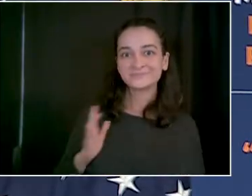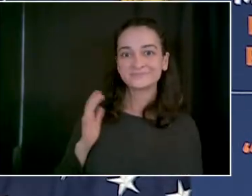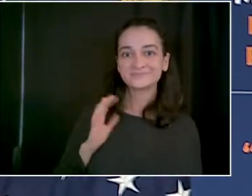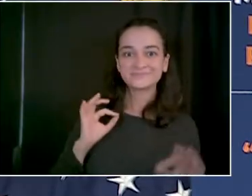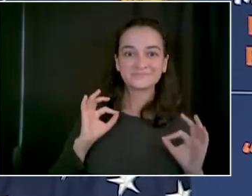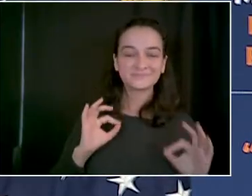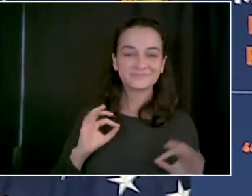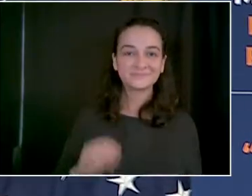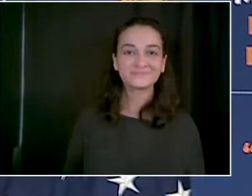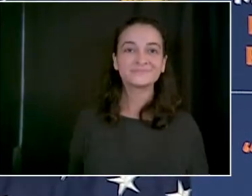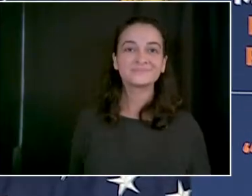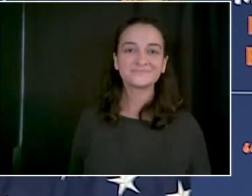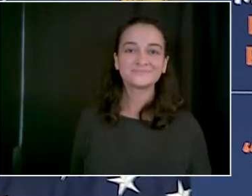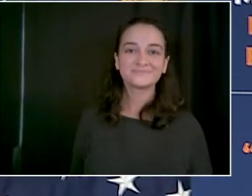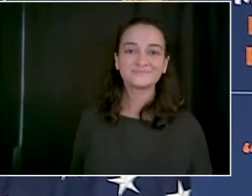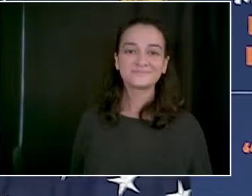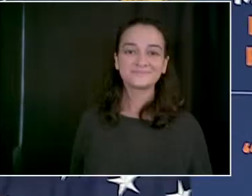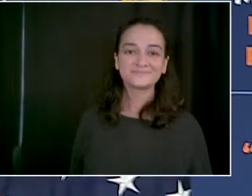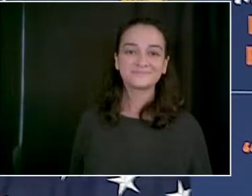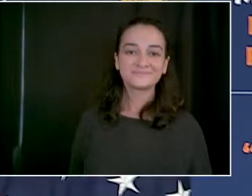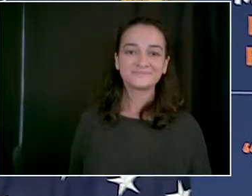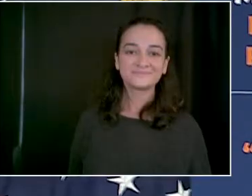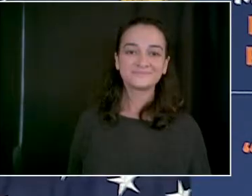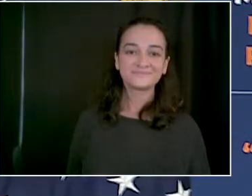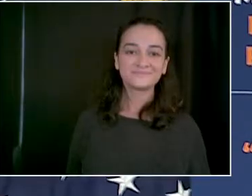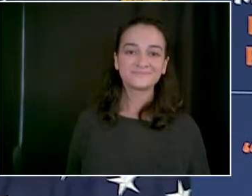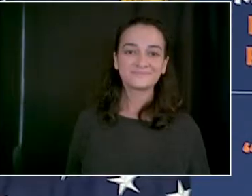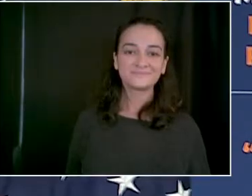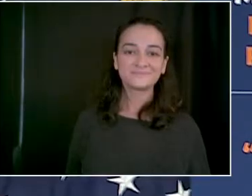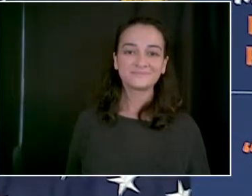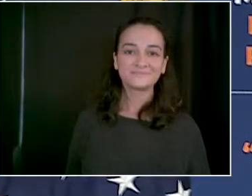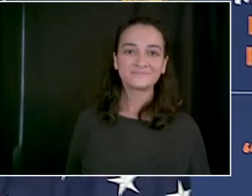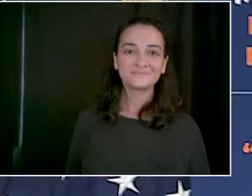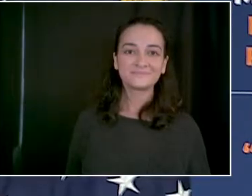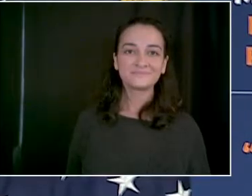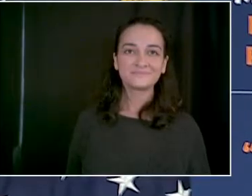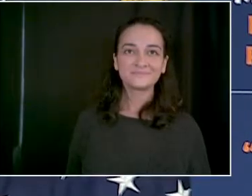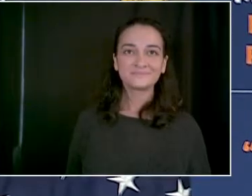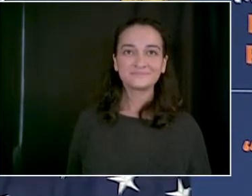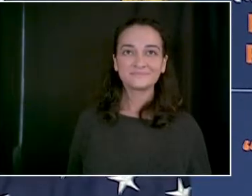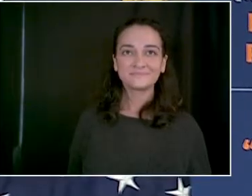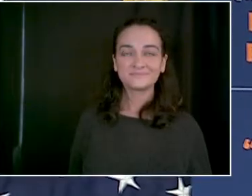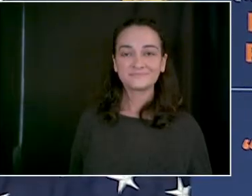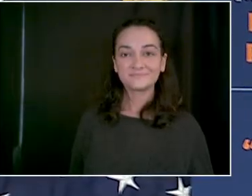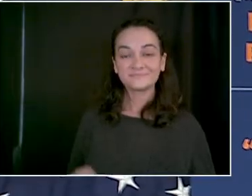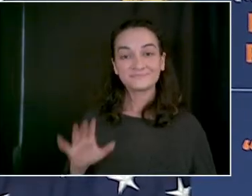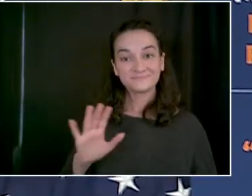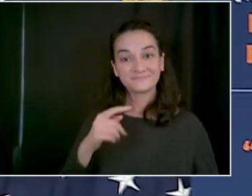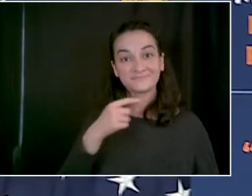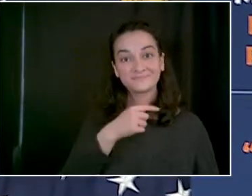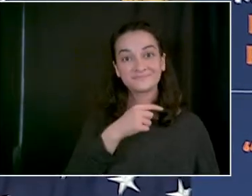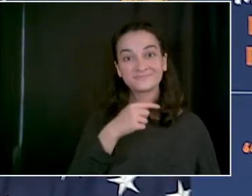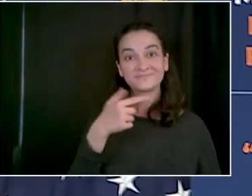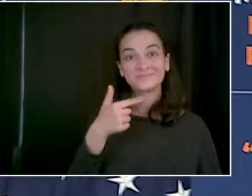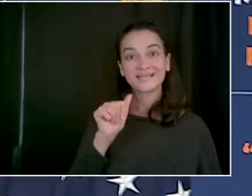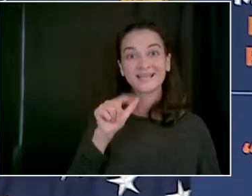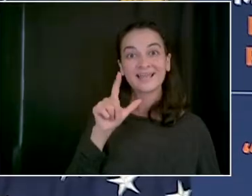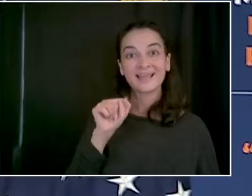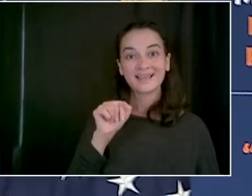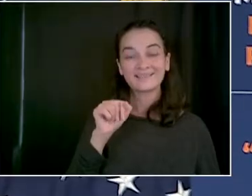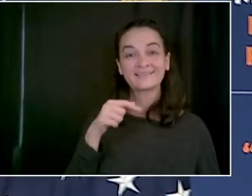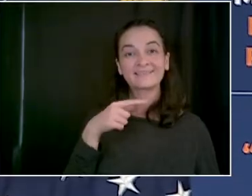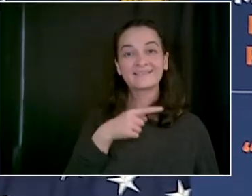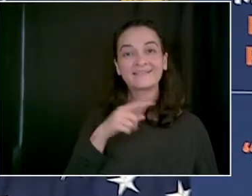And I think that I love that they use that as a theme. I couldn't make it this year, but I think that